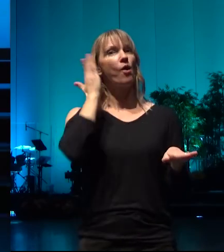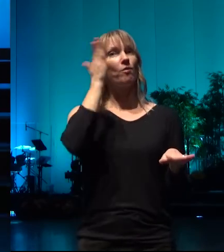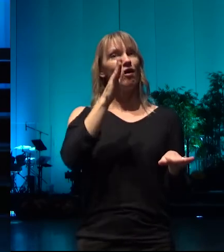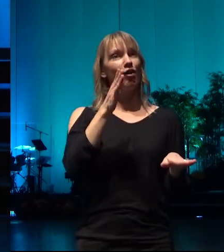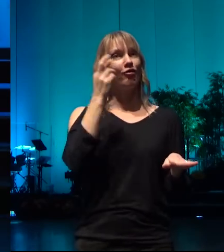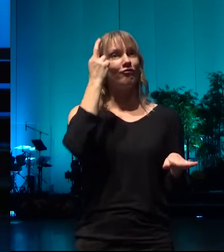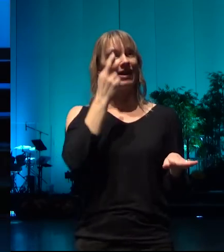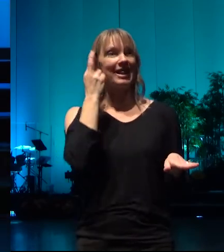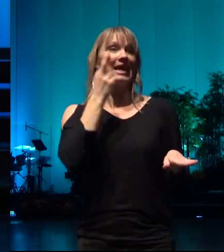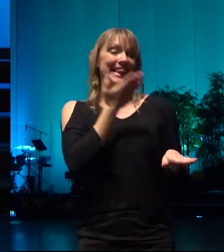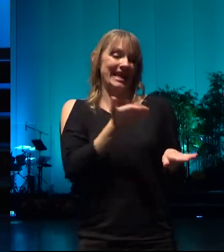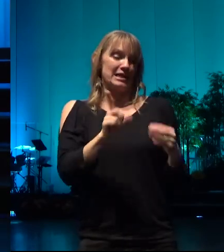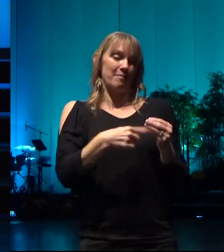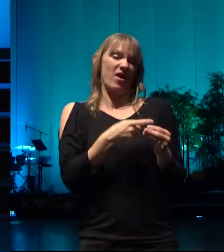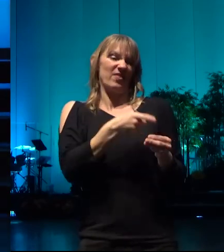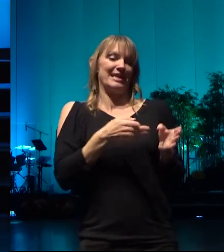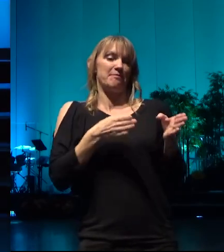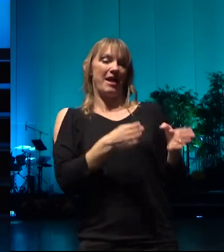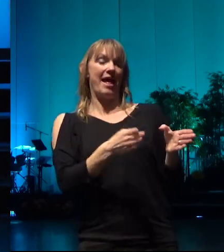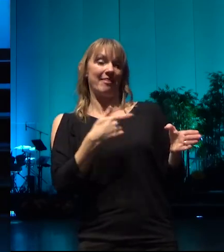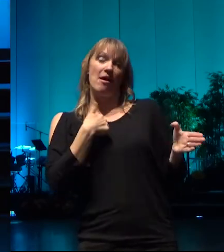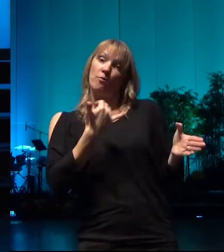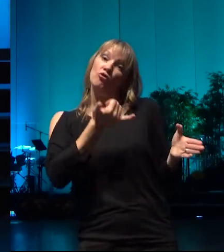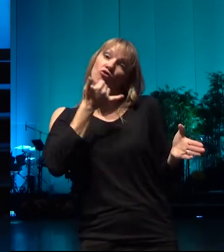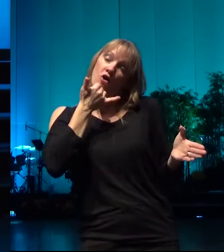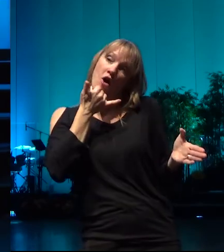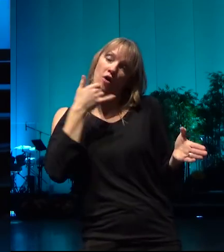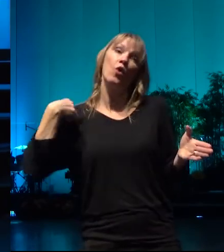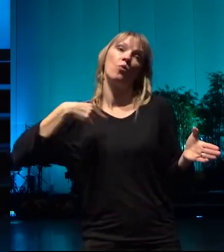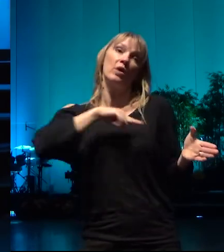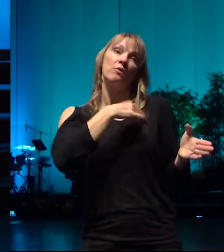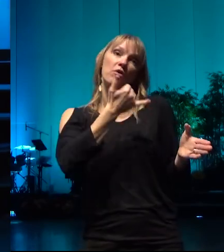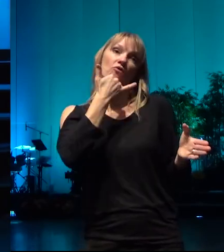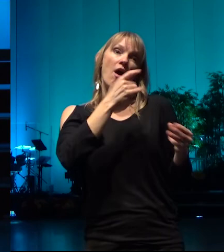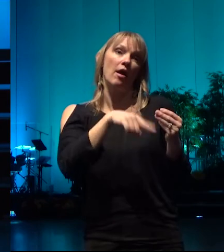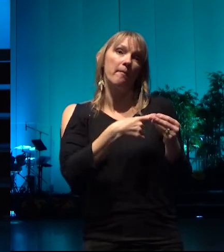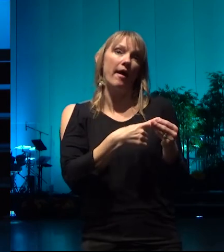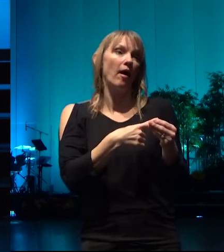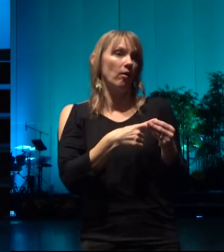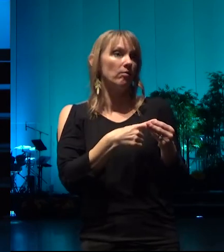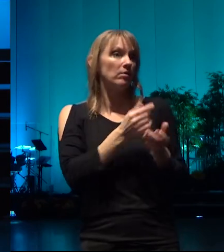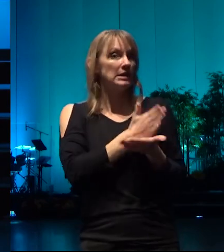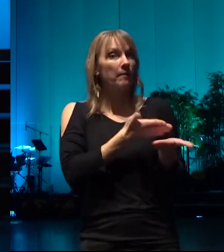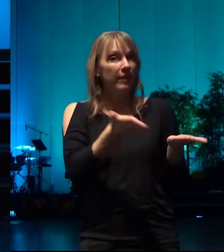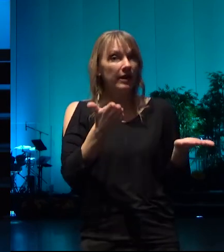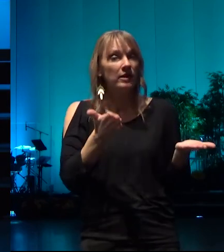death, I'm going to discover that there were things about this path that I was wrong about and we were wrong about.